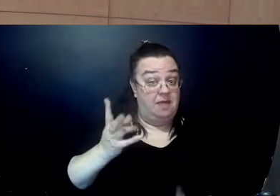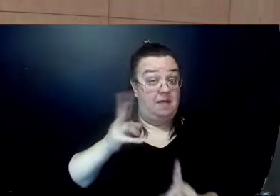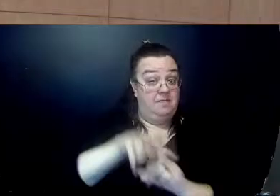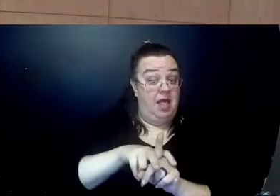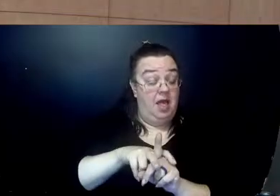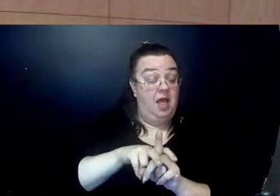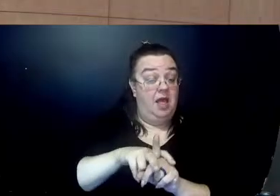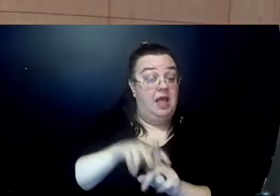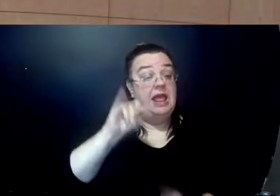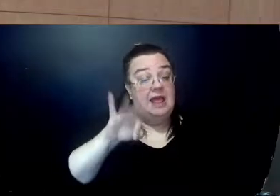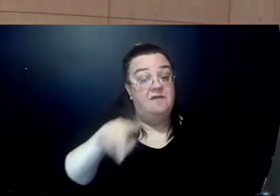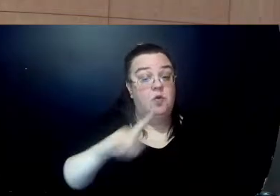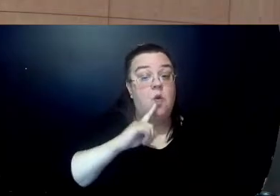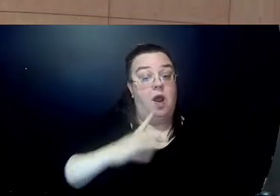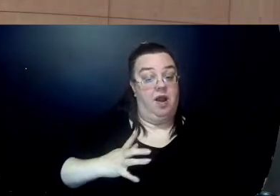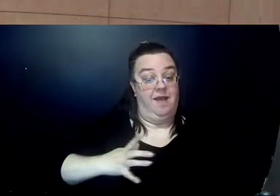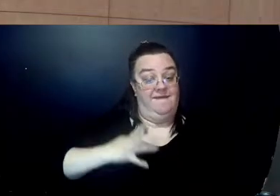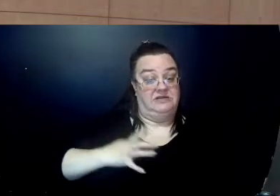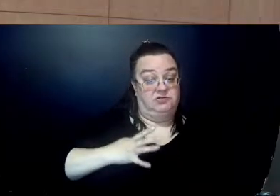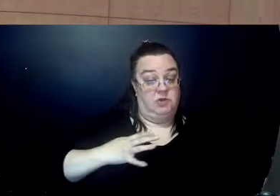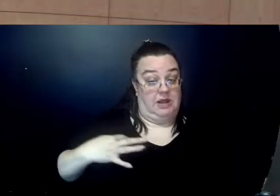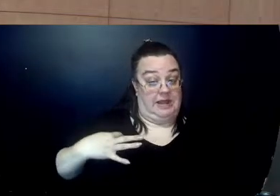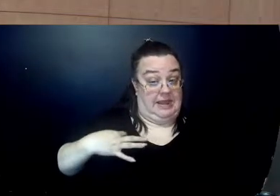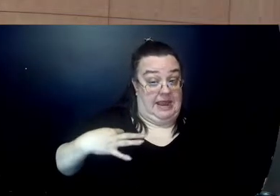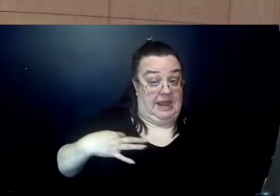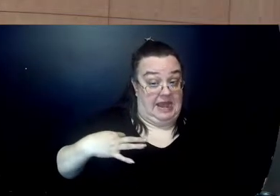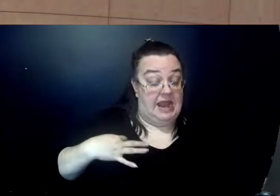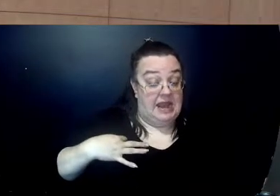an official candidate? And